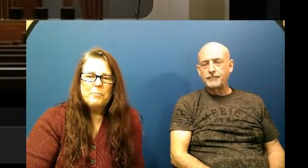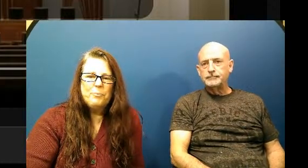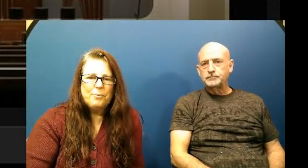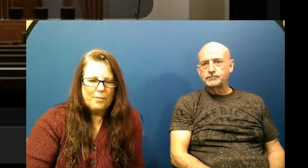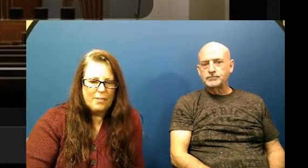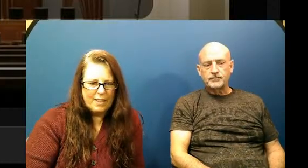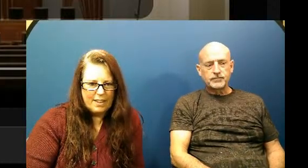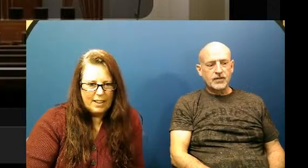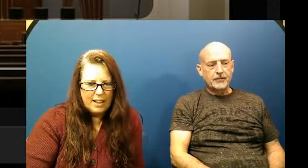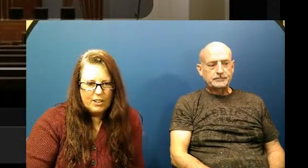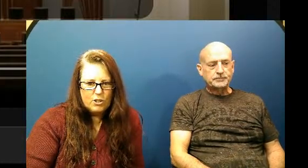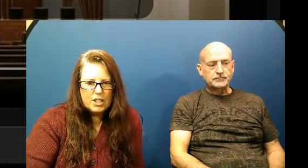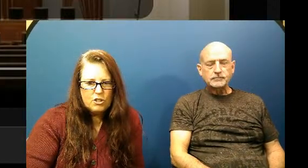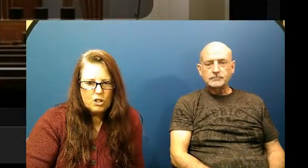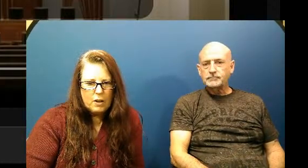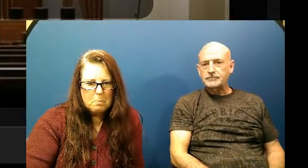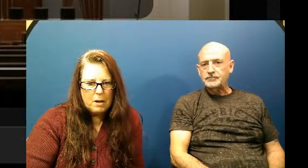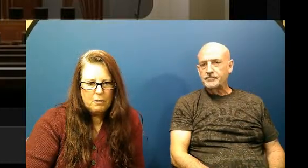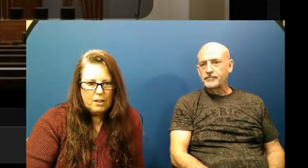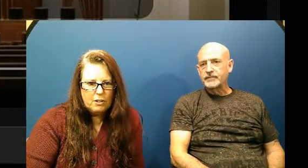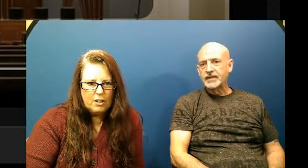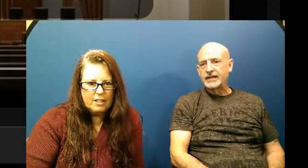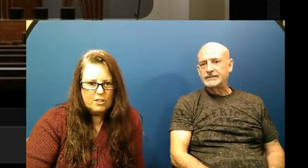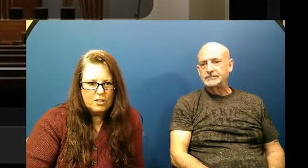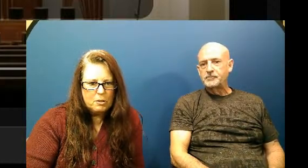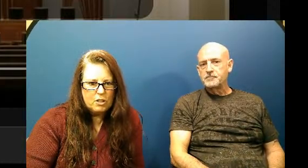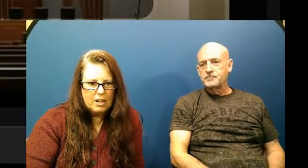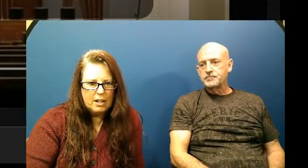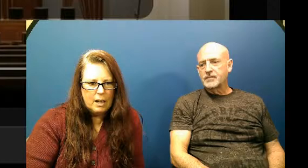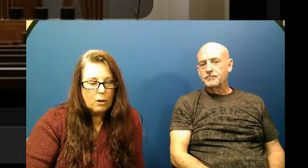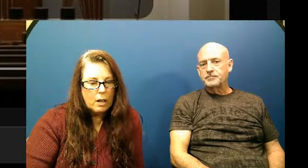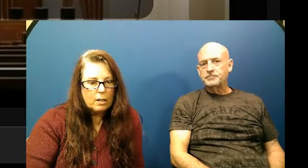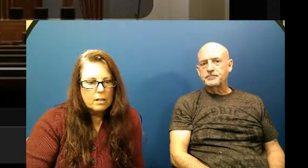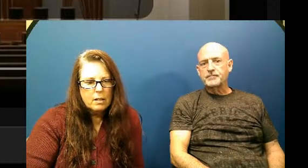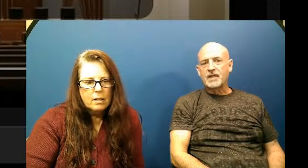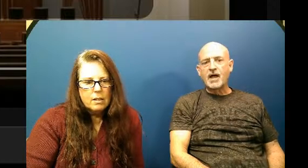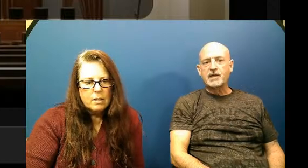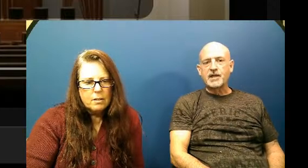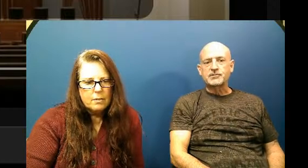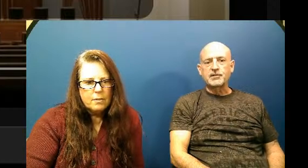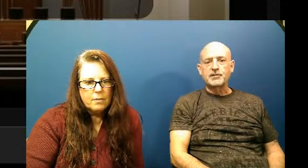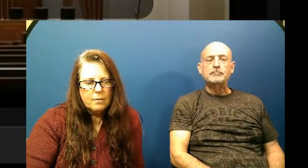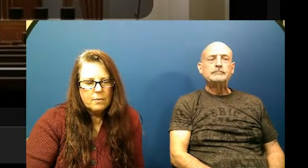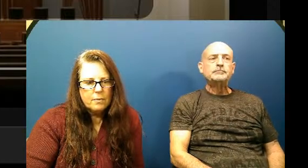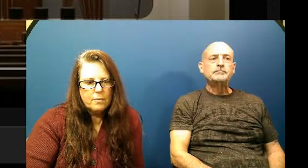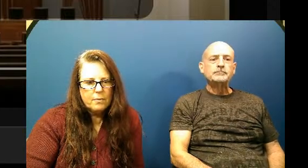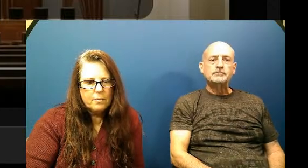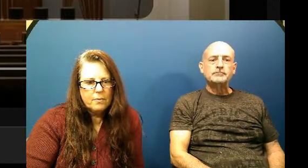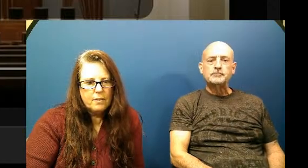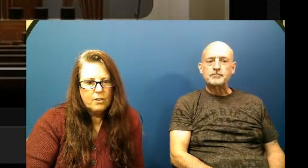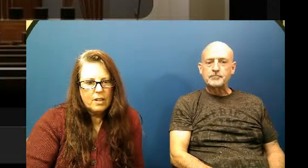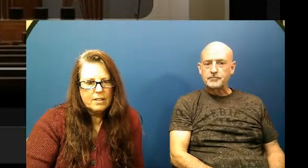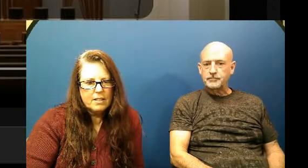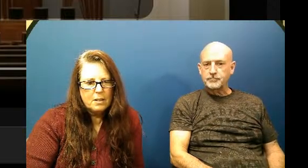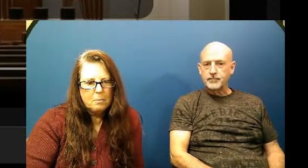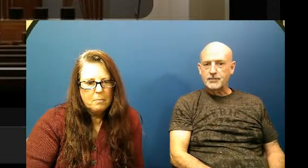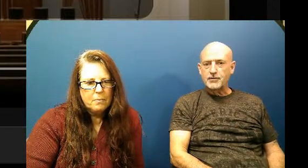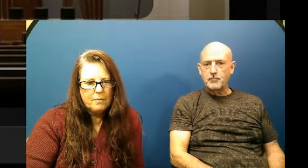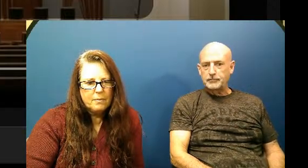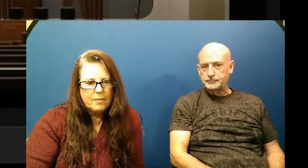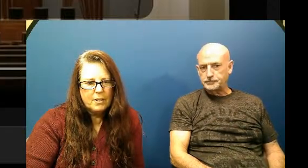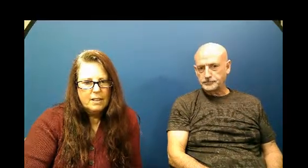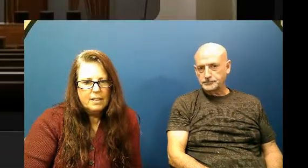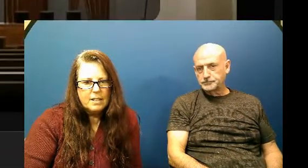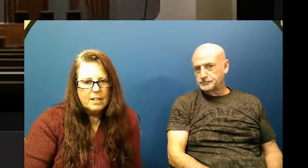Lunch. You're such a great moderator, Lunch. I appreciate it. Okay. I can't see them. You can't see them?